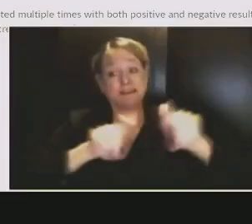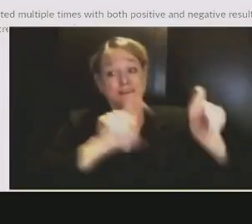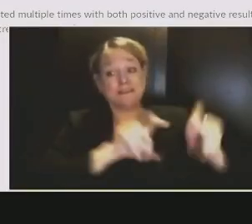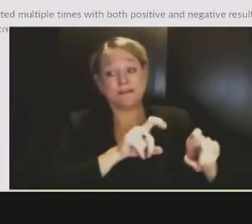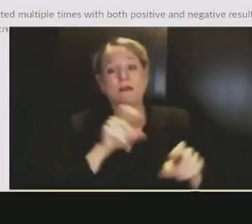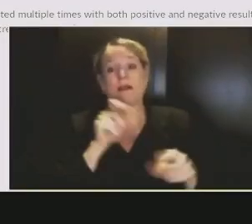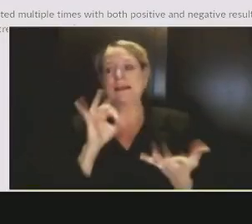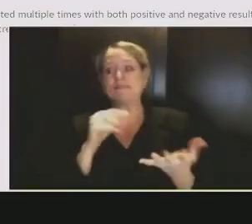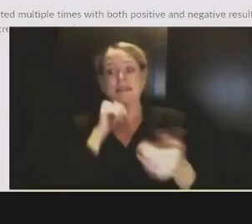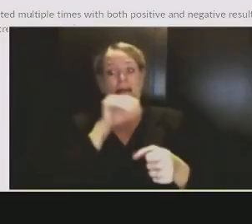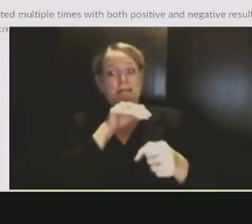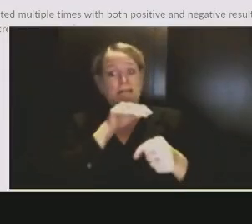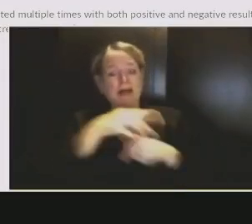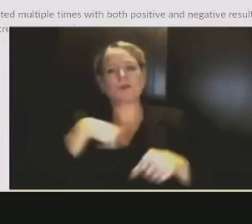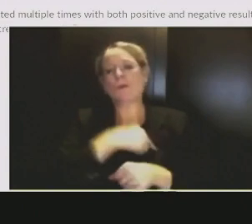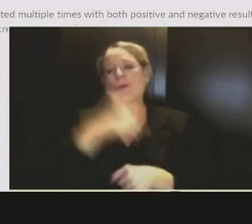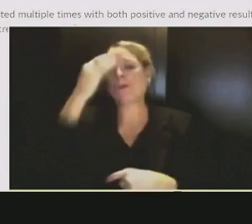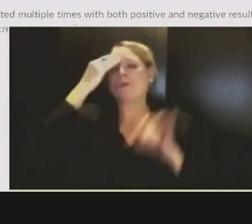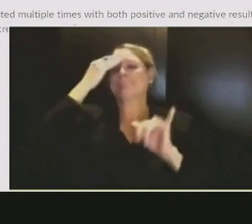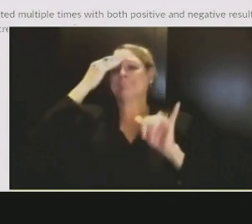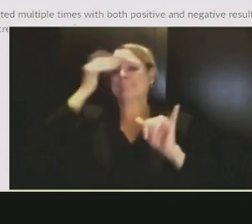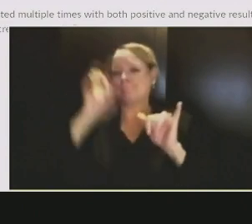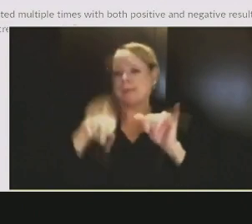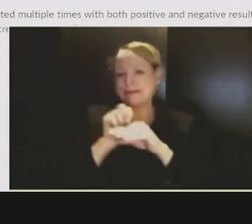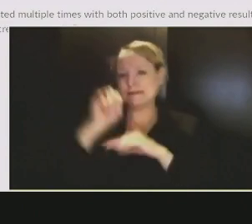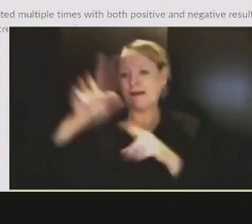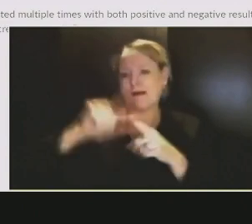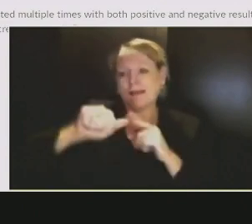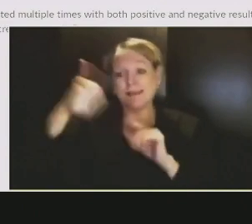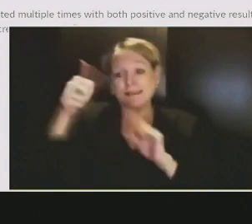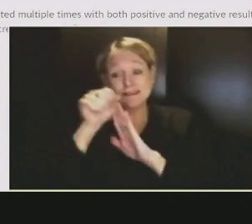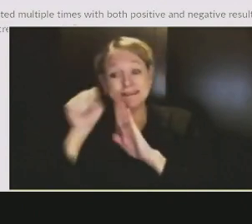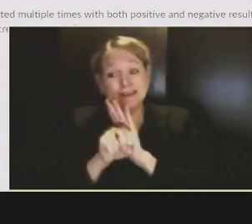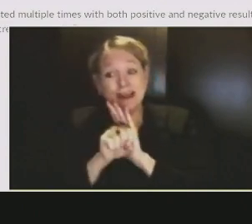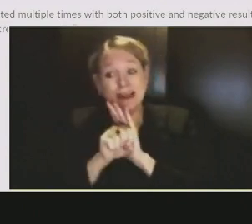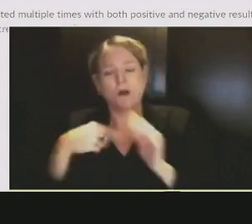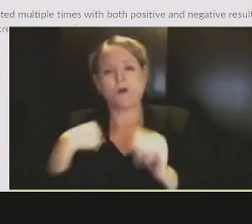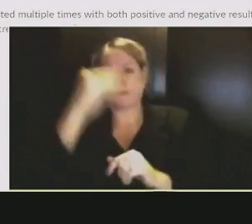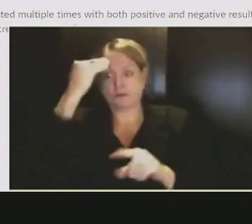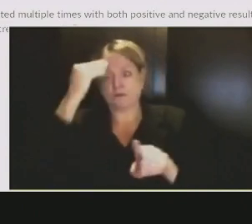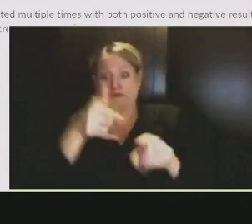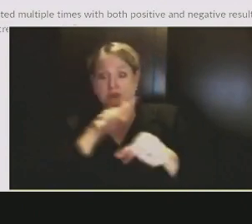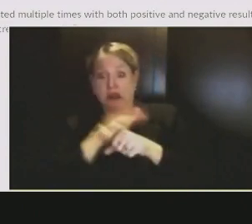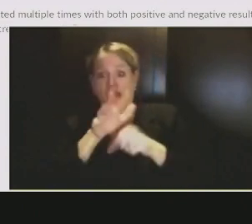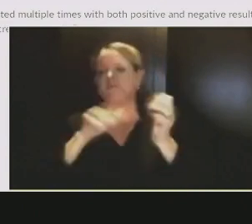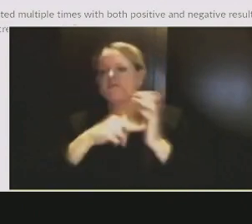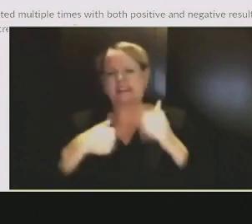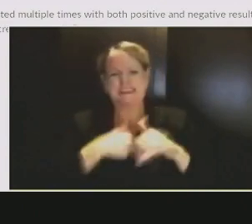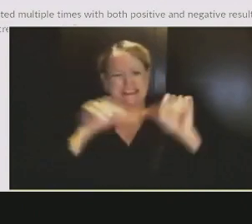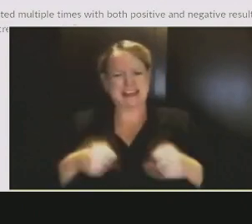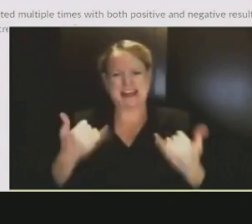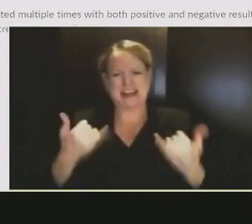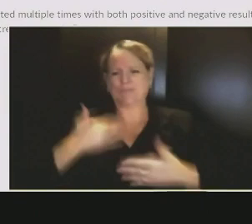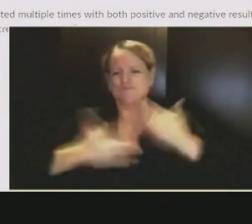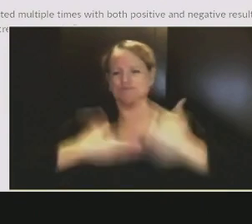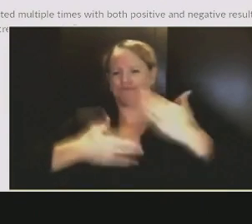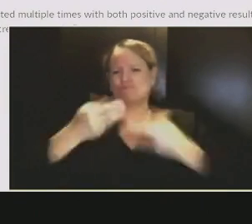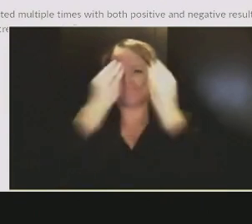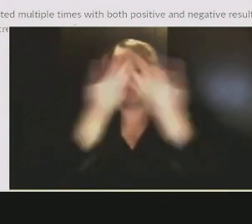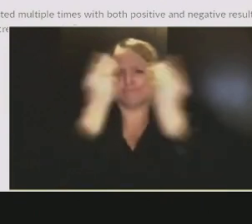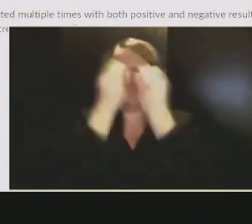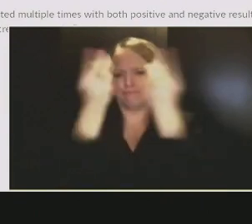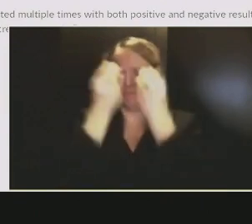I think I will stop there unless there is something that I failed to mention, Julie or Ryan, that it would be important to mention